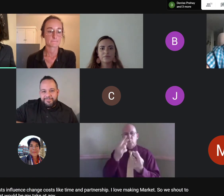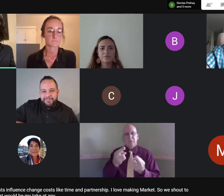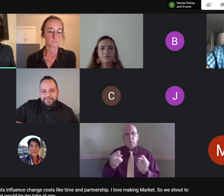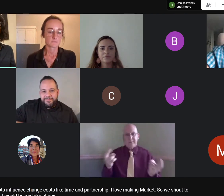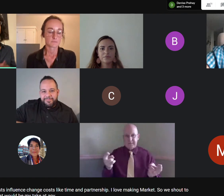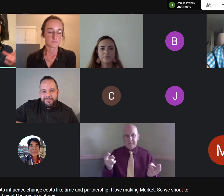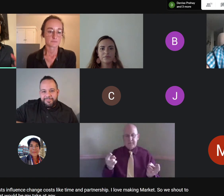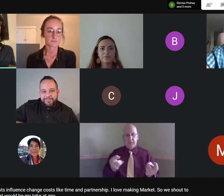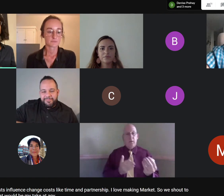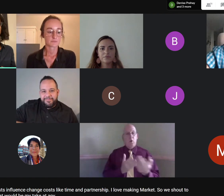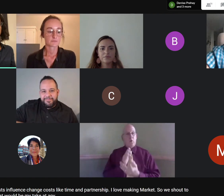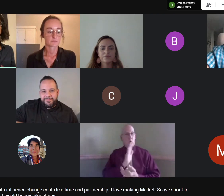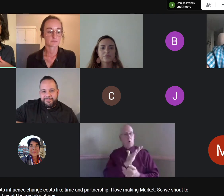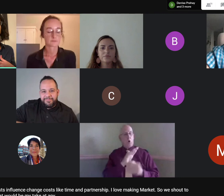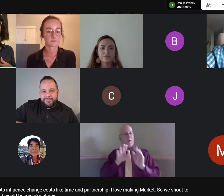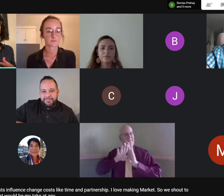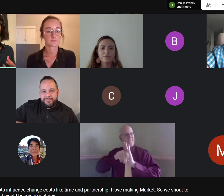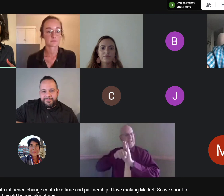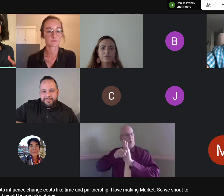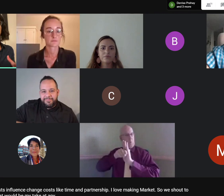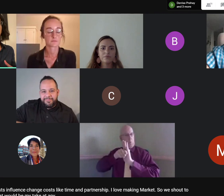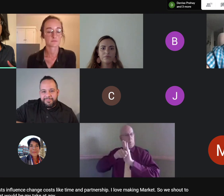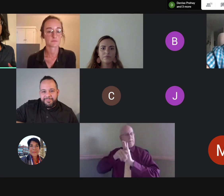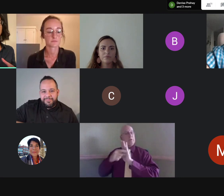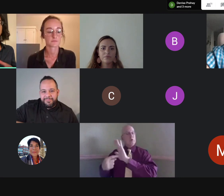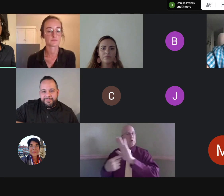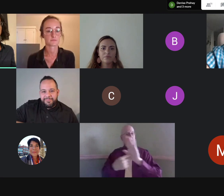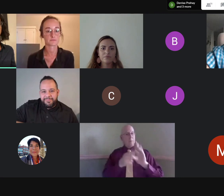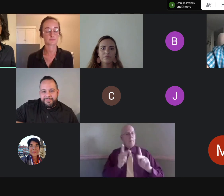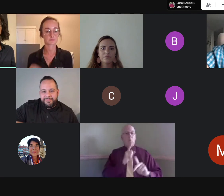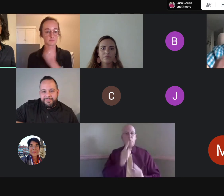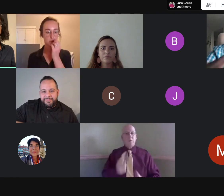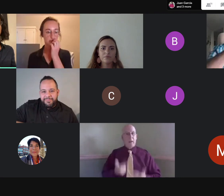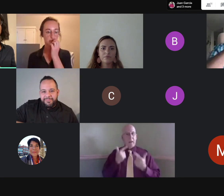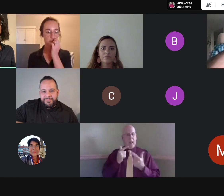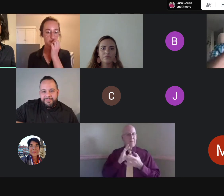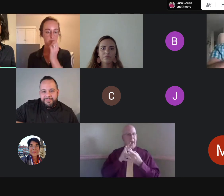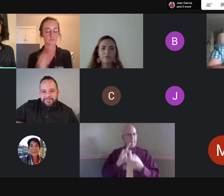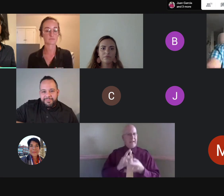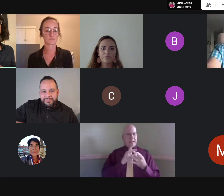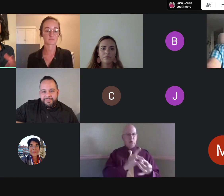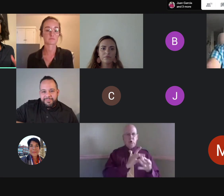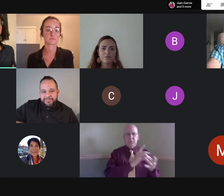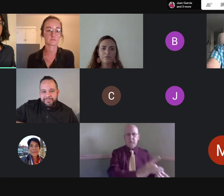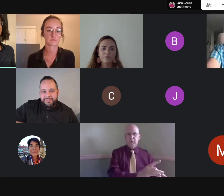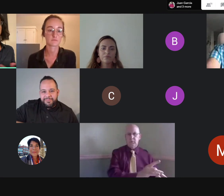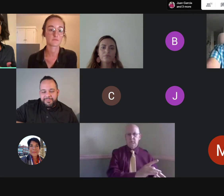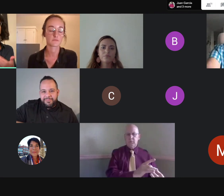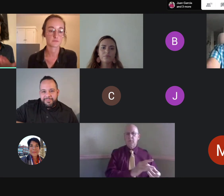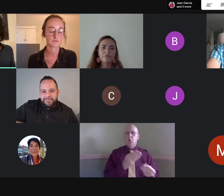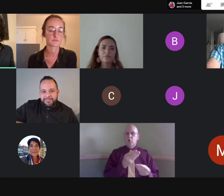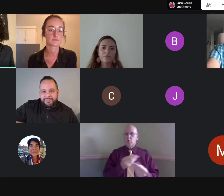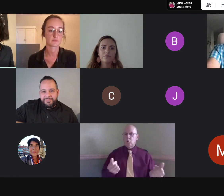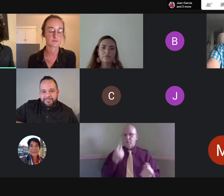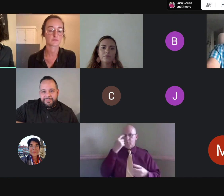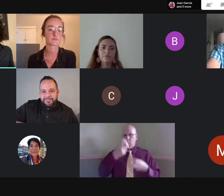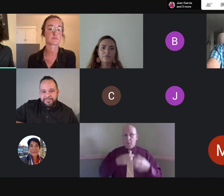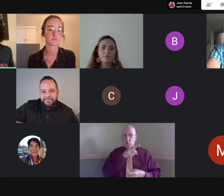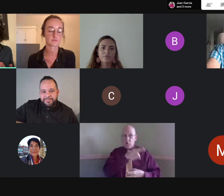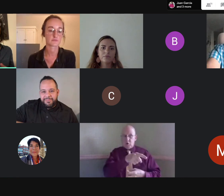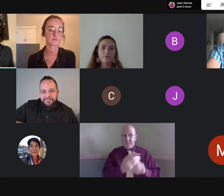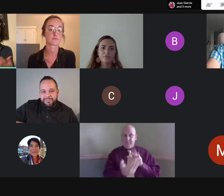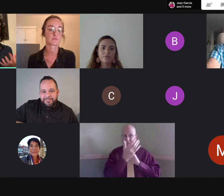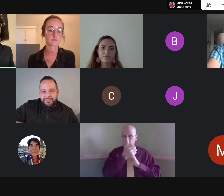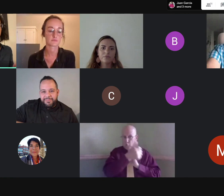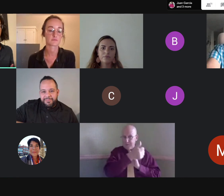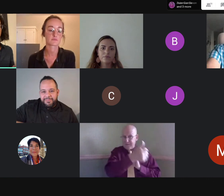through videos, she's showing people real life applications and solutions for problems that she's faced.